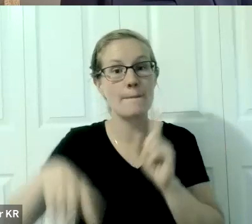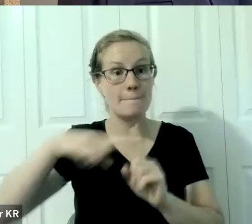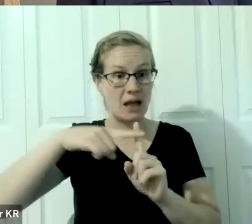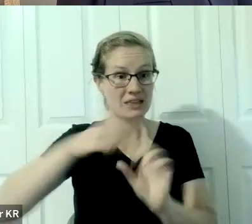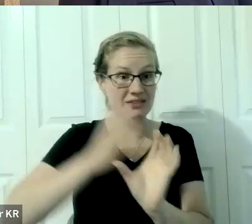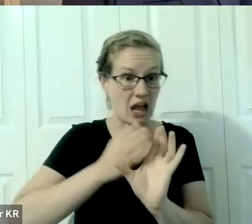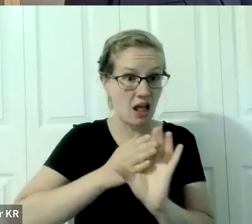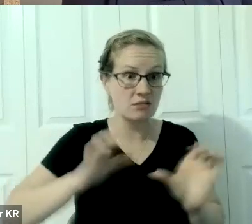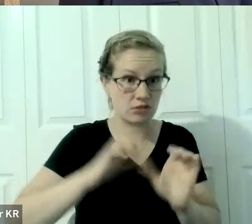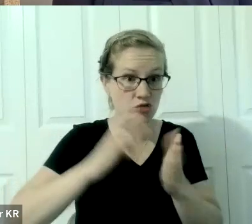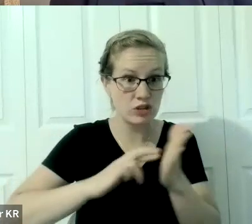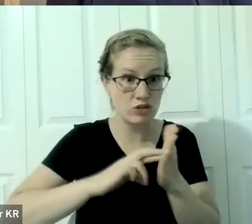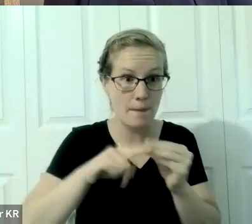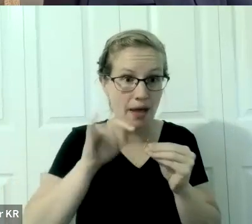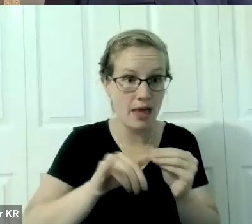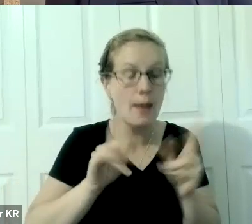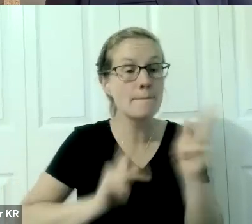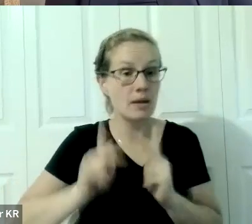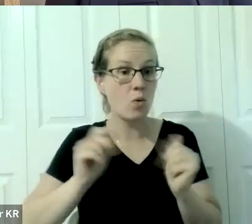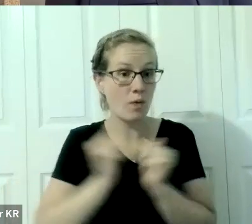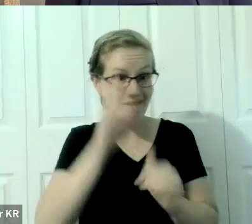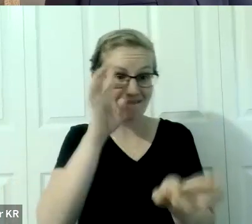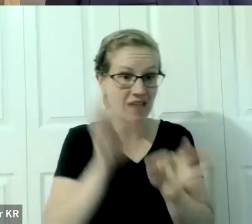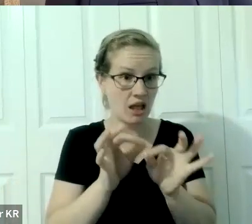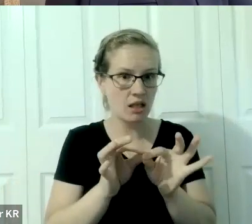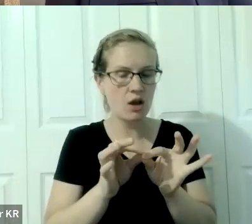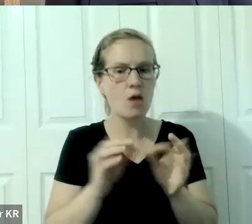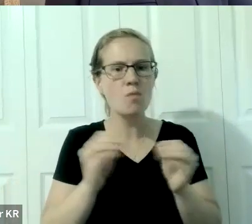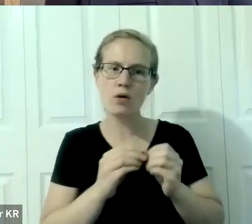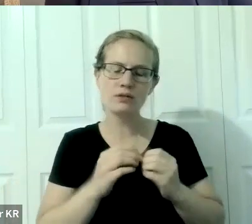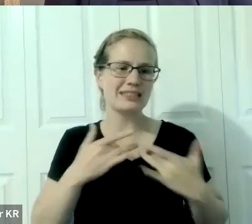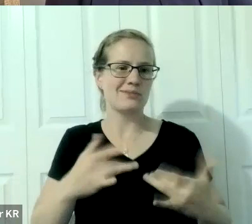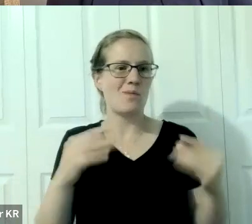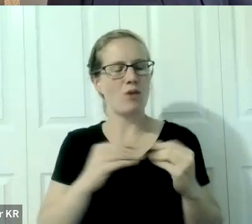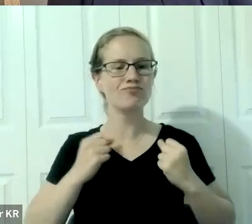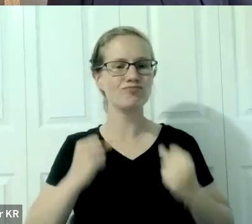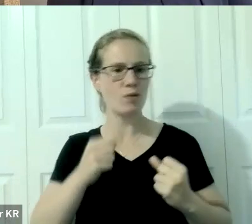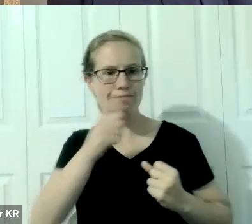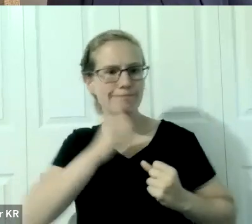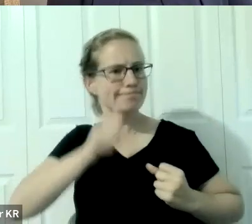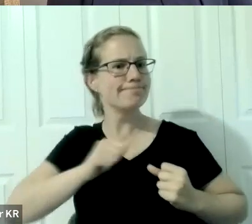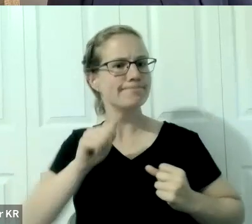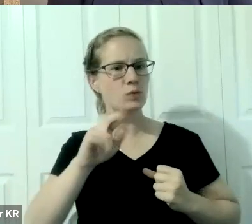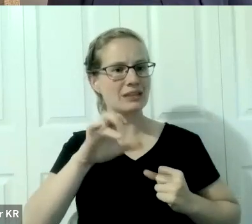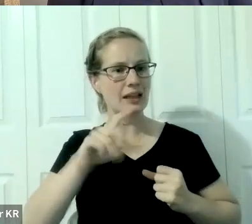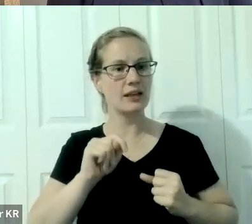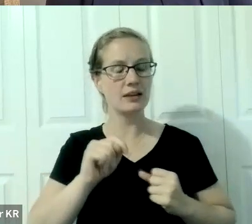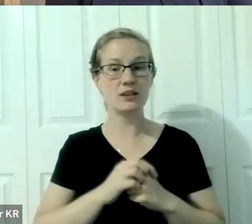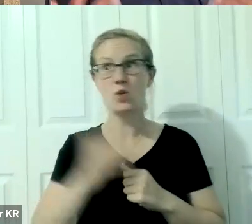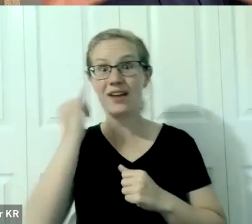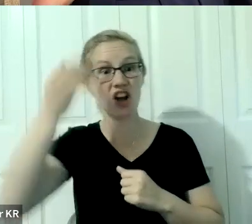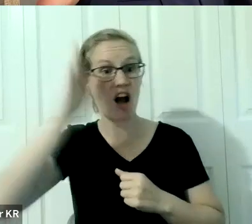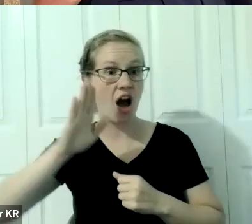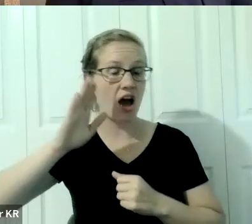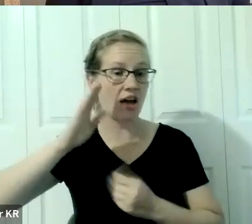has done research on this, and people of faith are just more resilient. And so when we throw out God, like, are